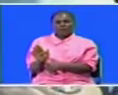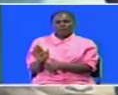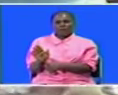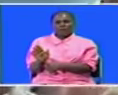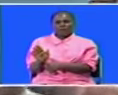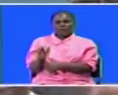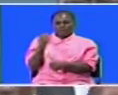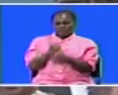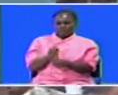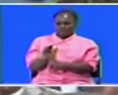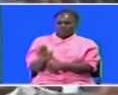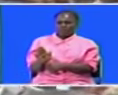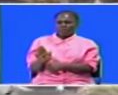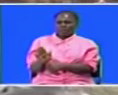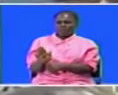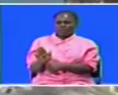Na kazi yako